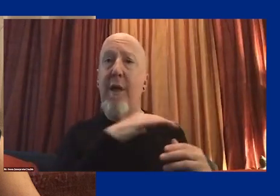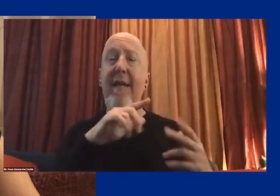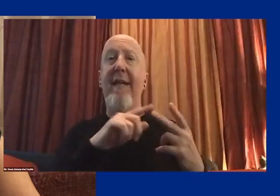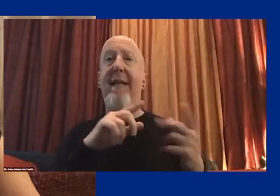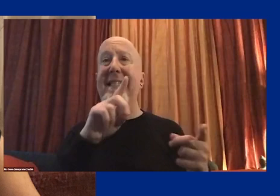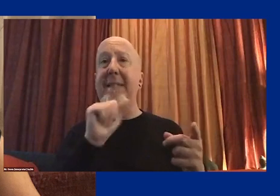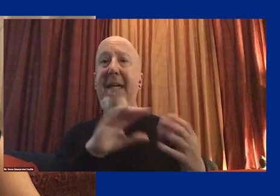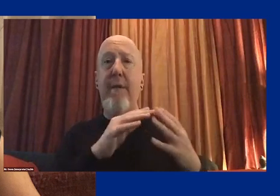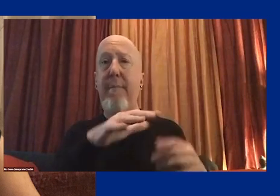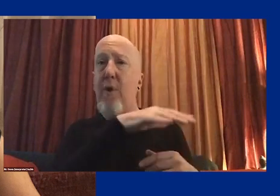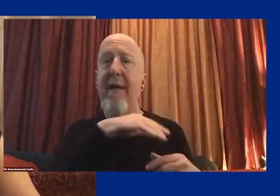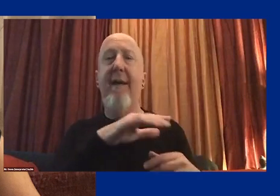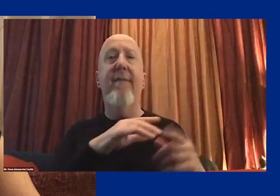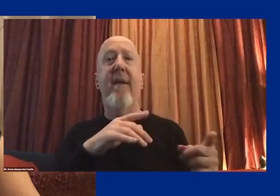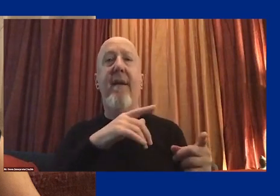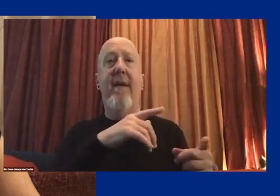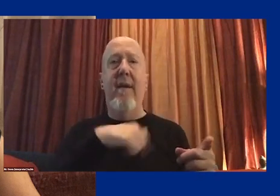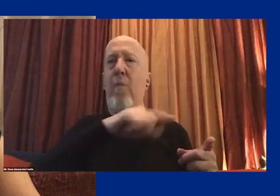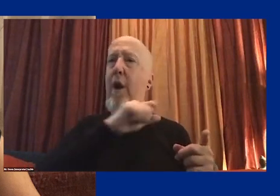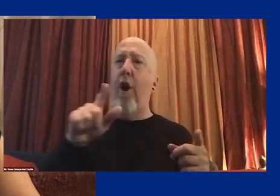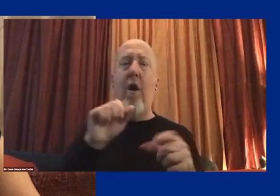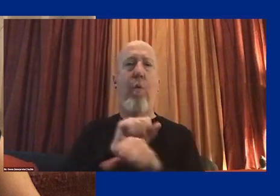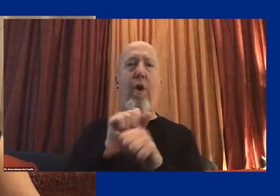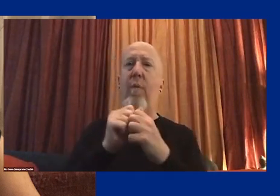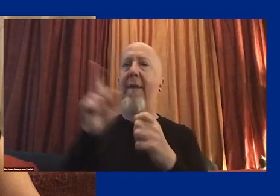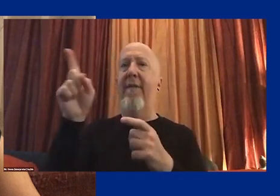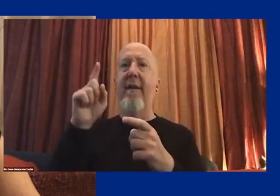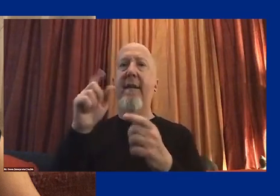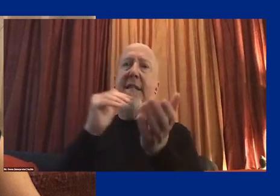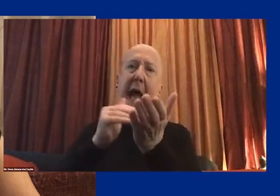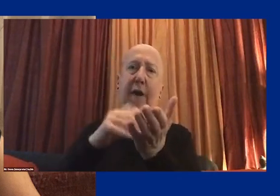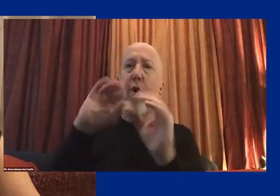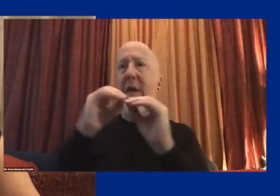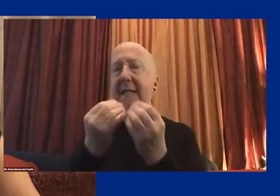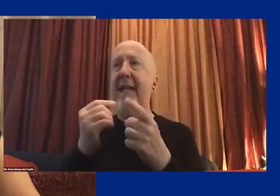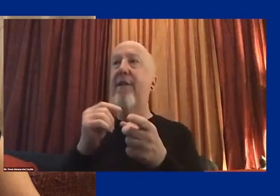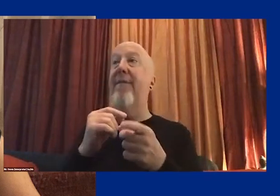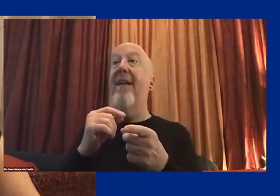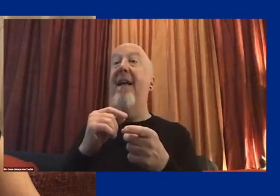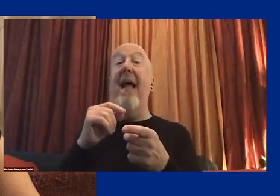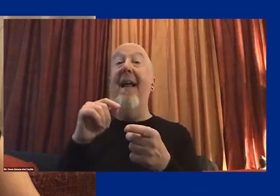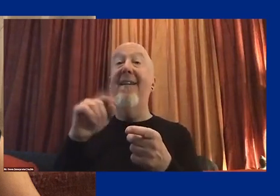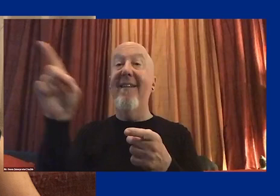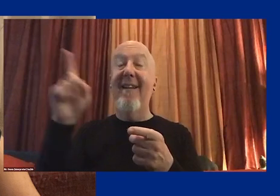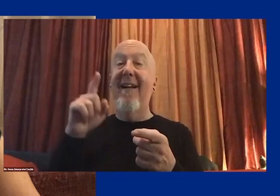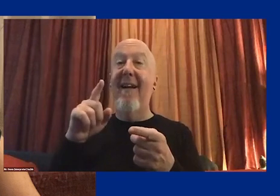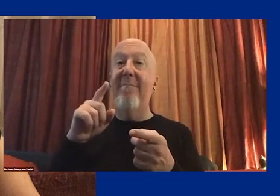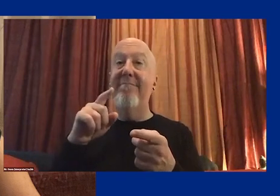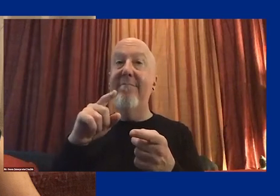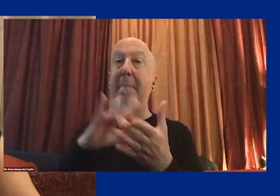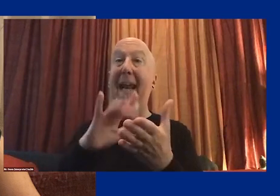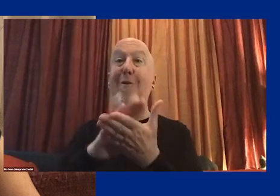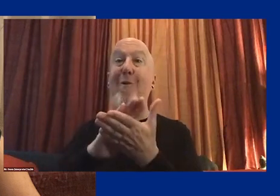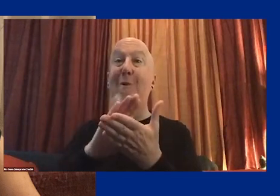working with care providers, educating people at medical graduations, for example, about the needs